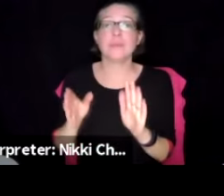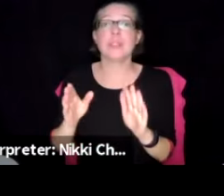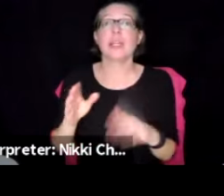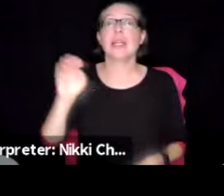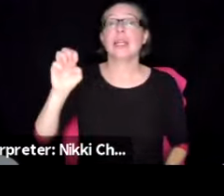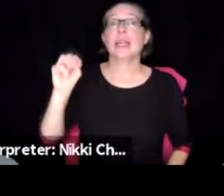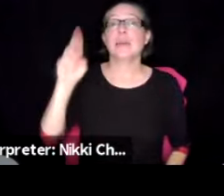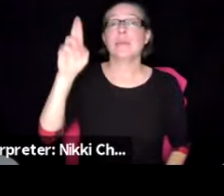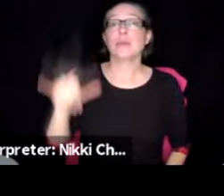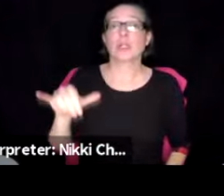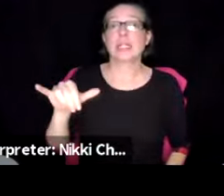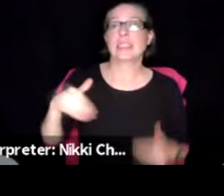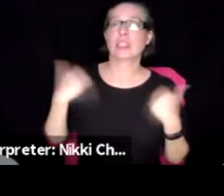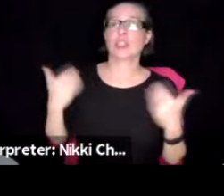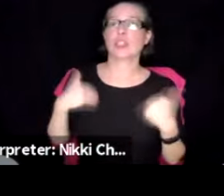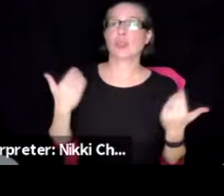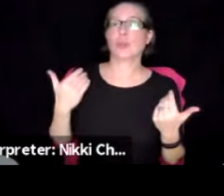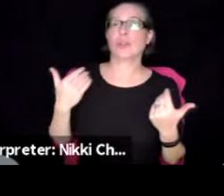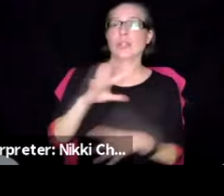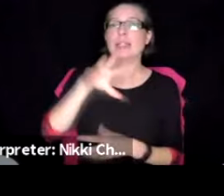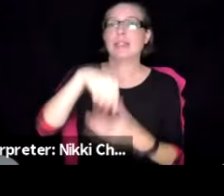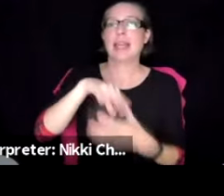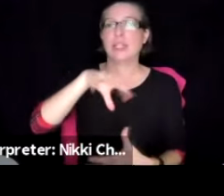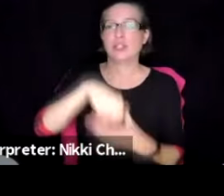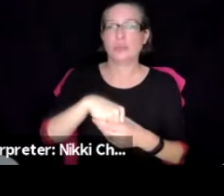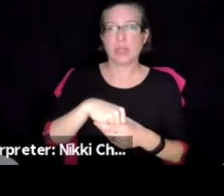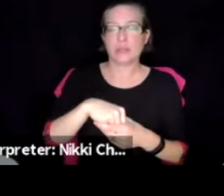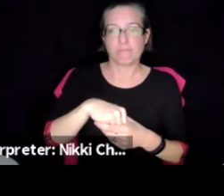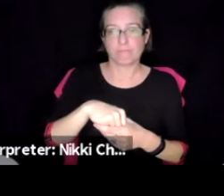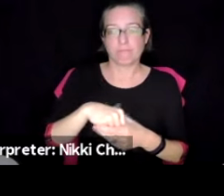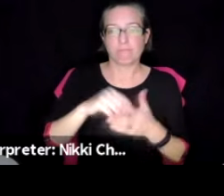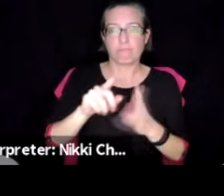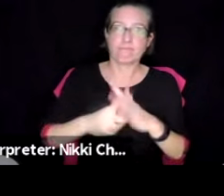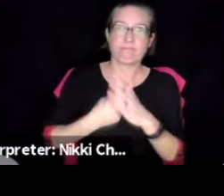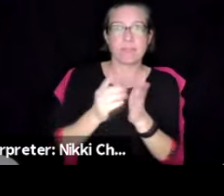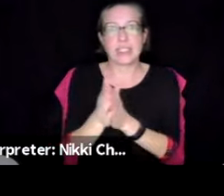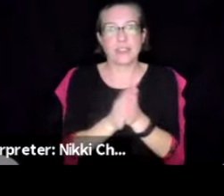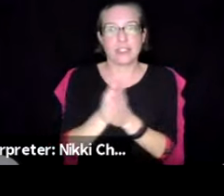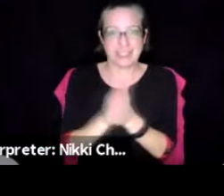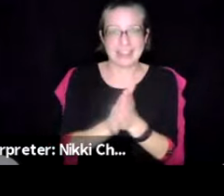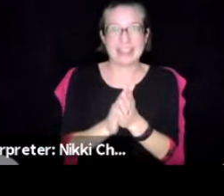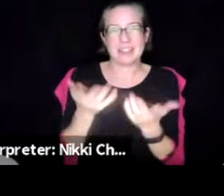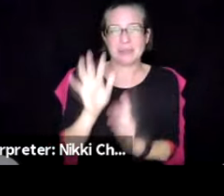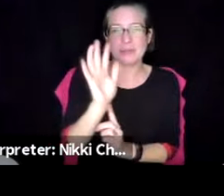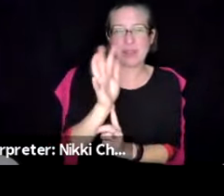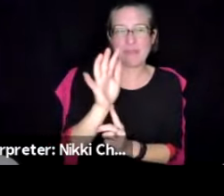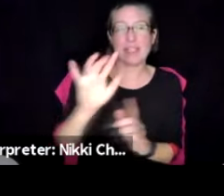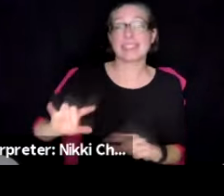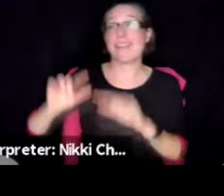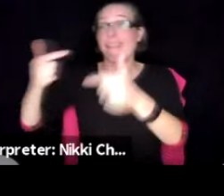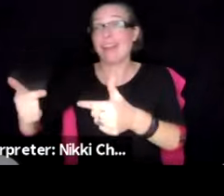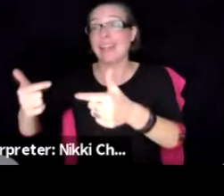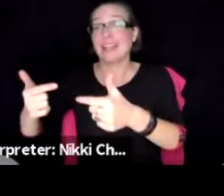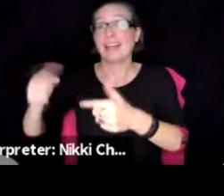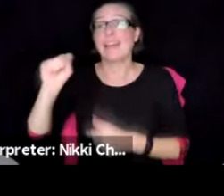got started. And then I will turn it over to our amazing SASH team members, who will talk to you about